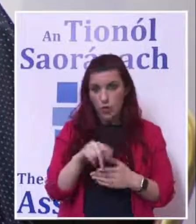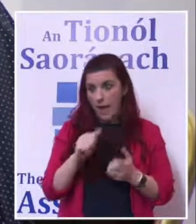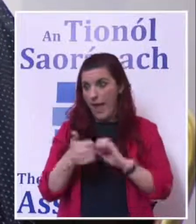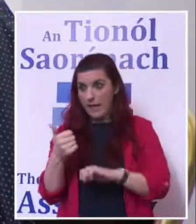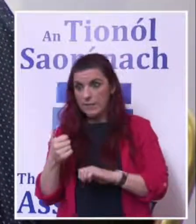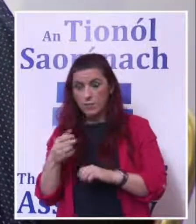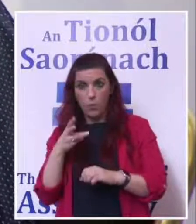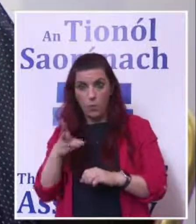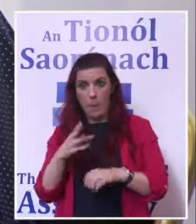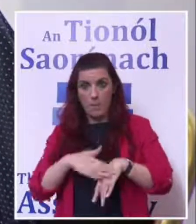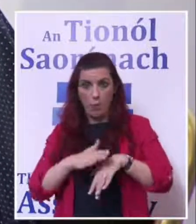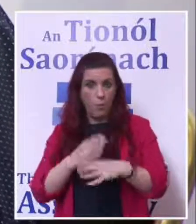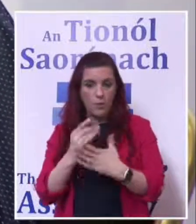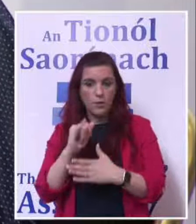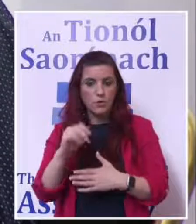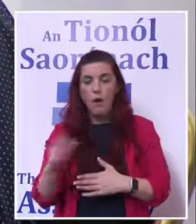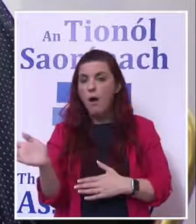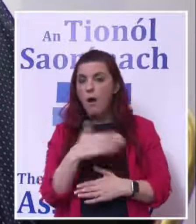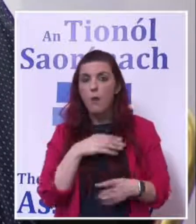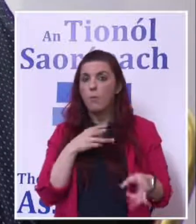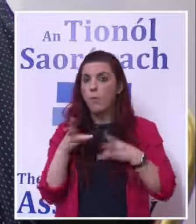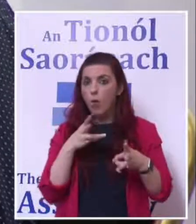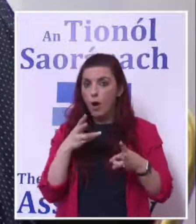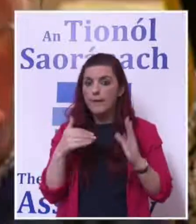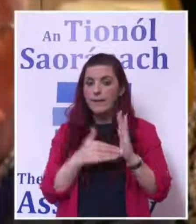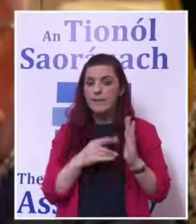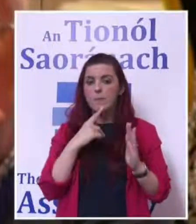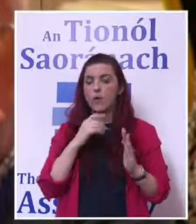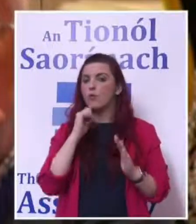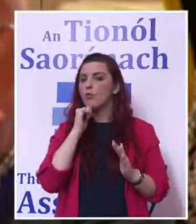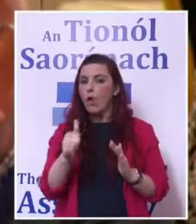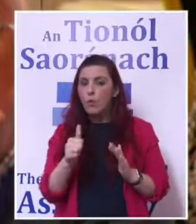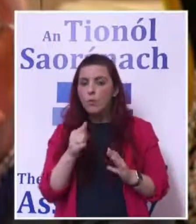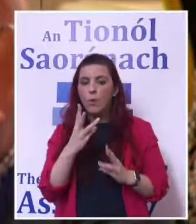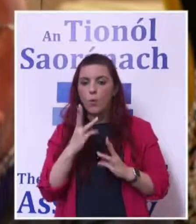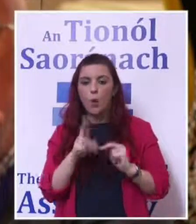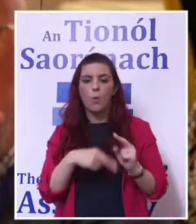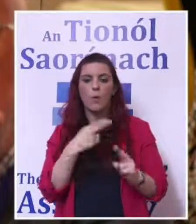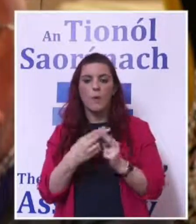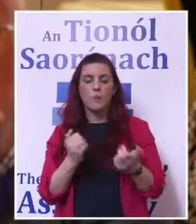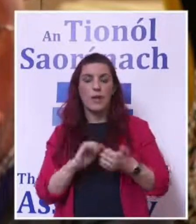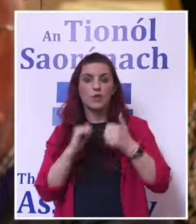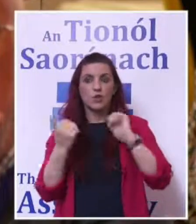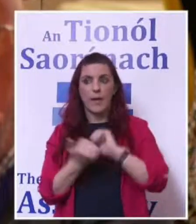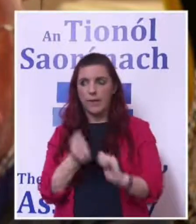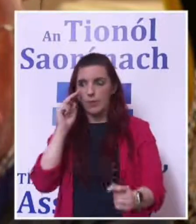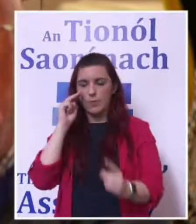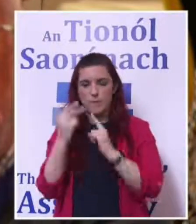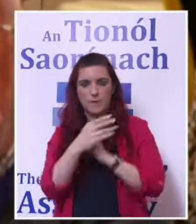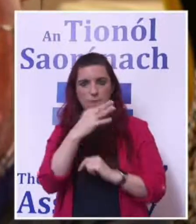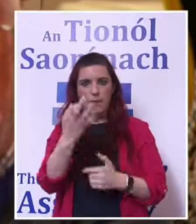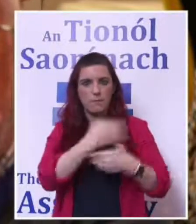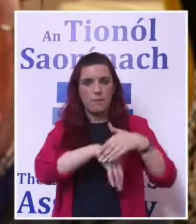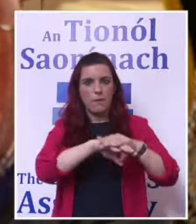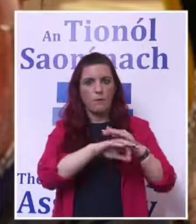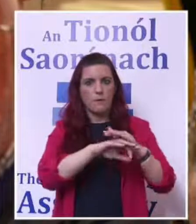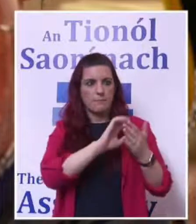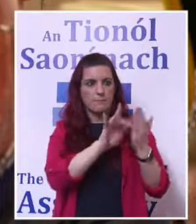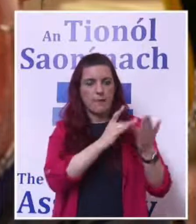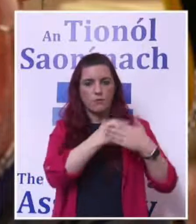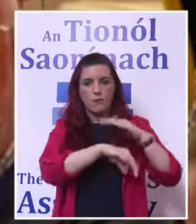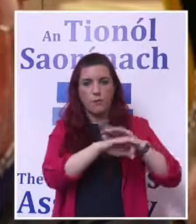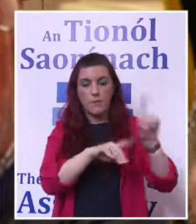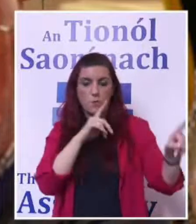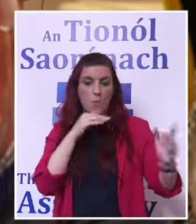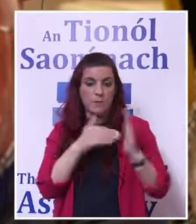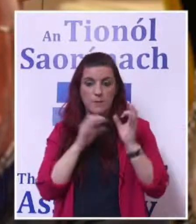workable, but none of them will work without a change of mindset from central government. So yes, of course, the structure